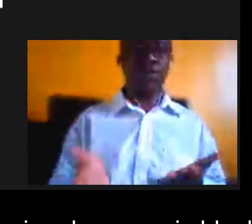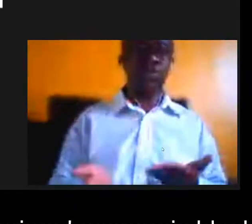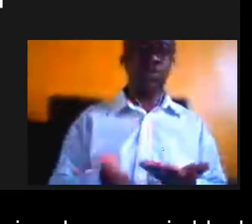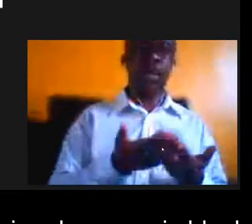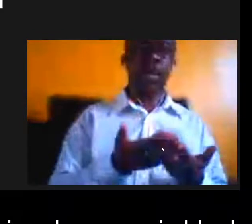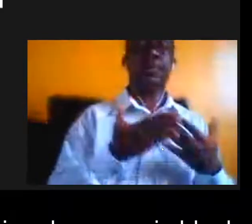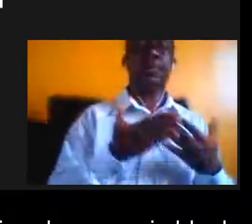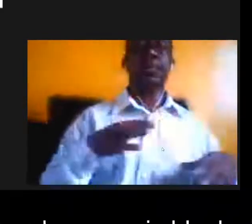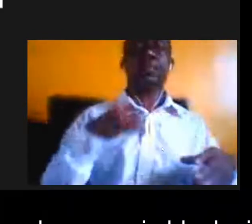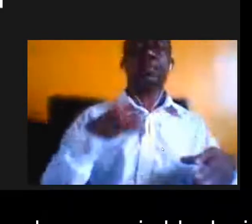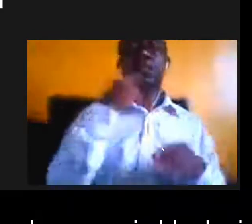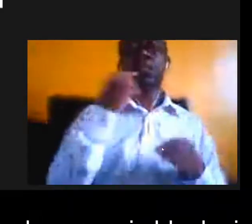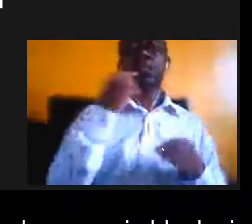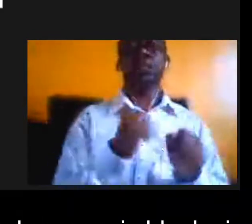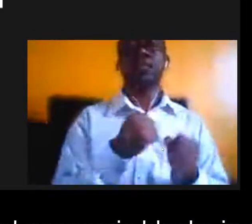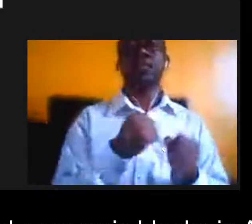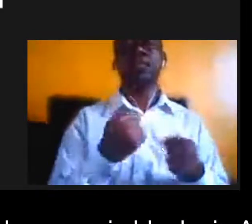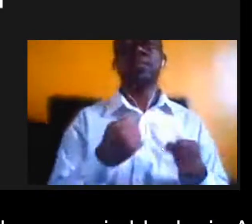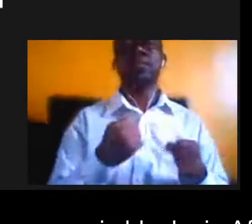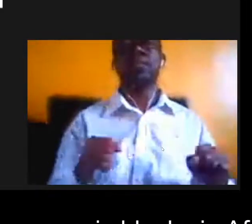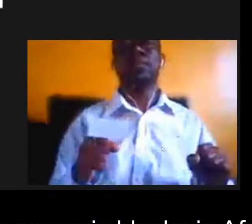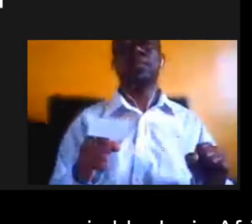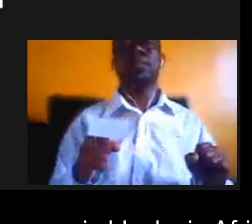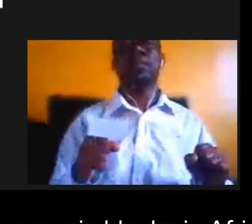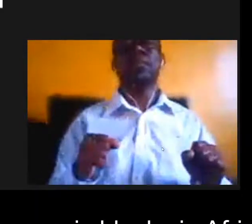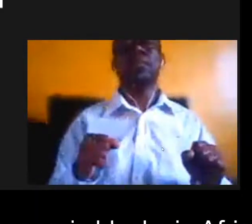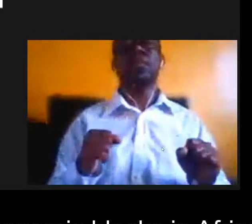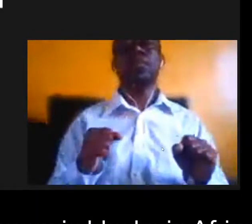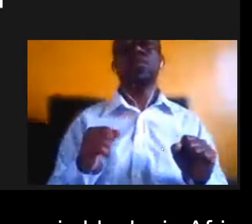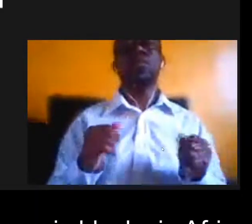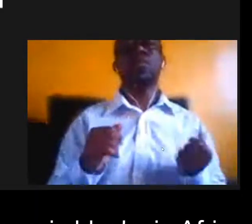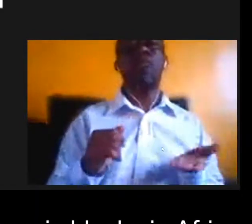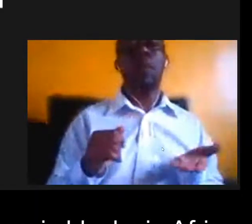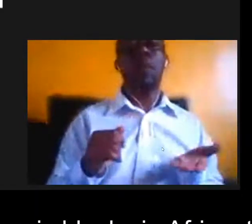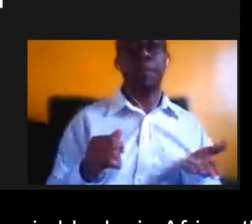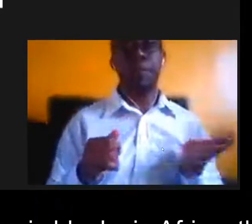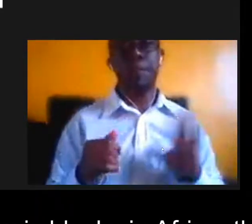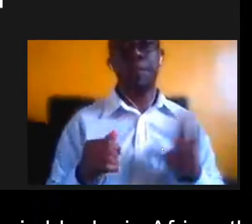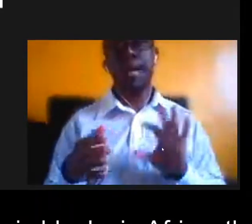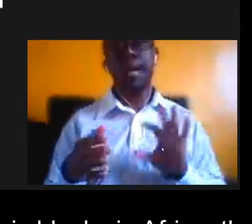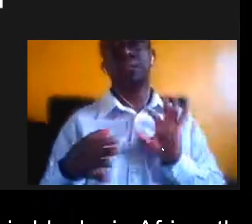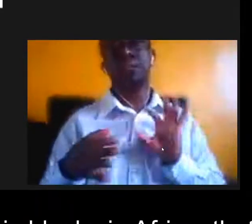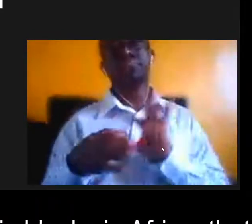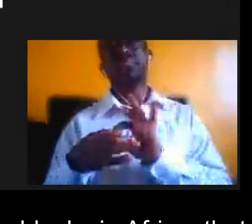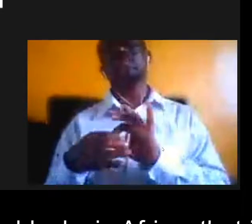able to rejoin their ancient